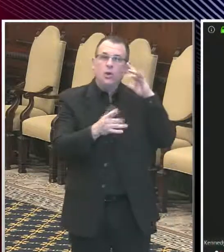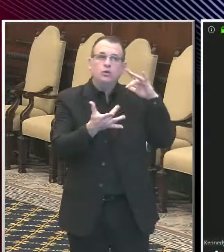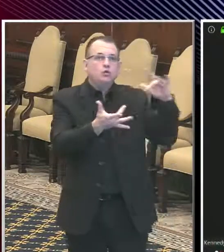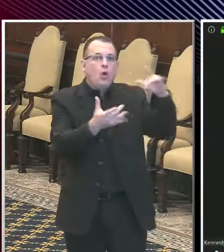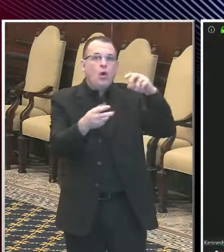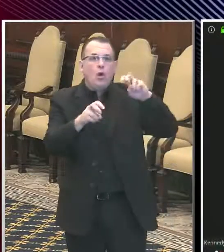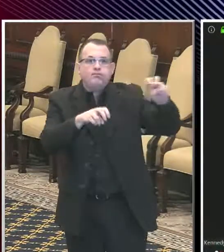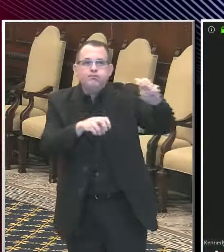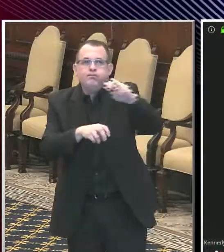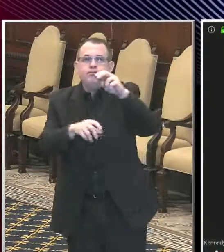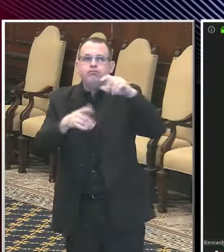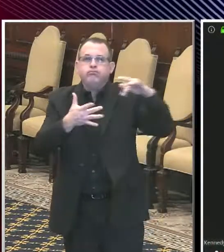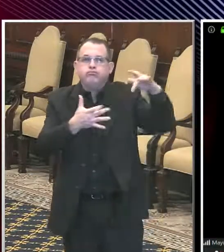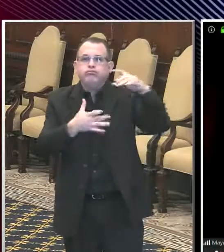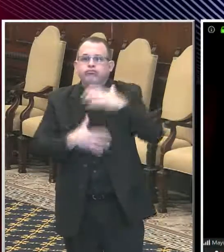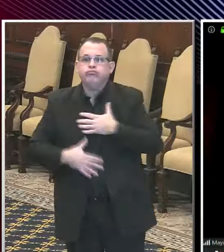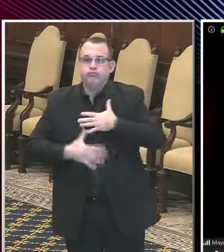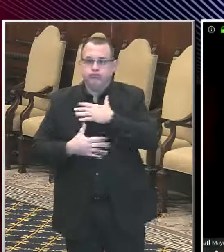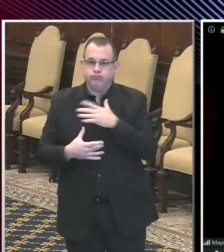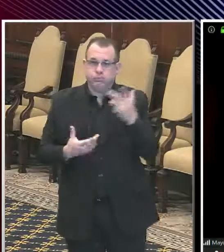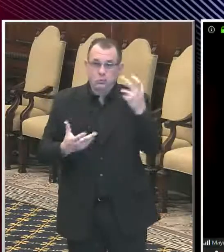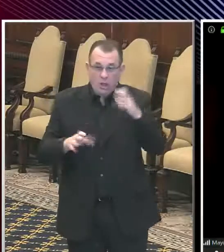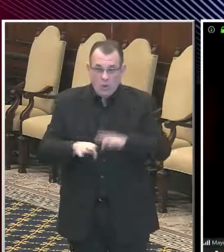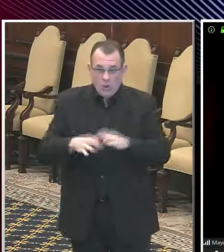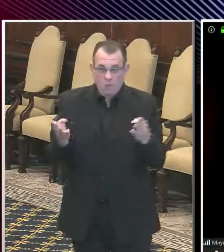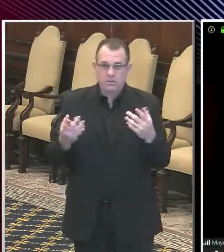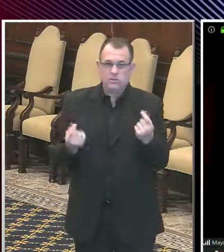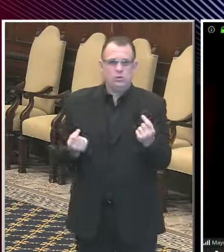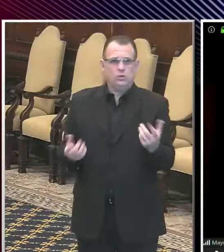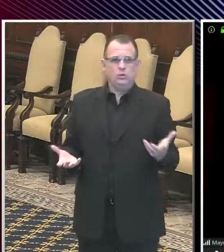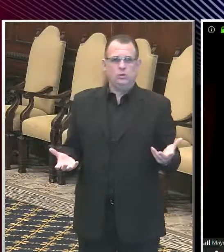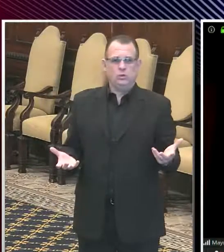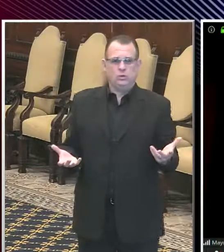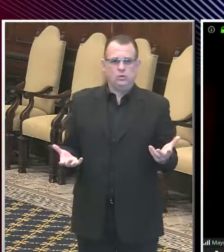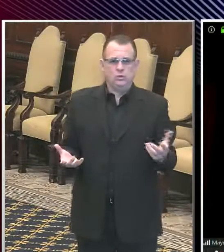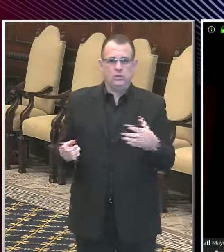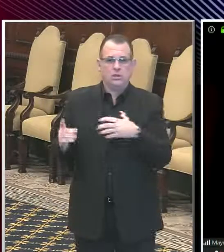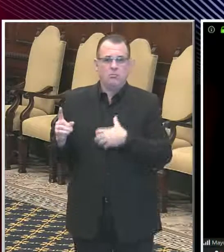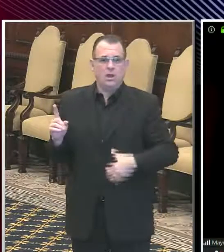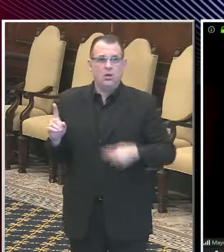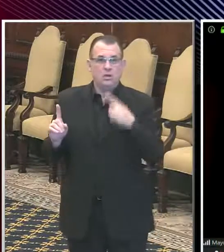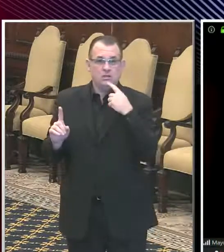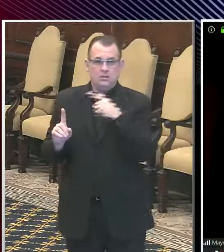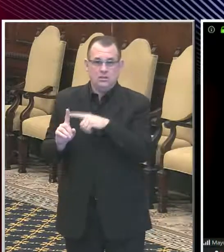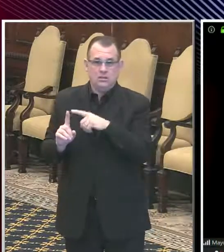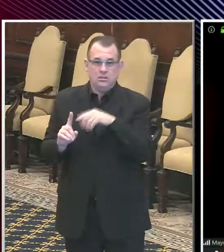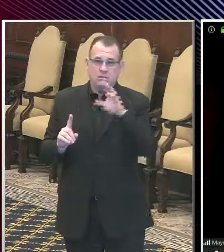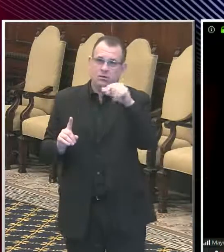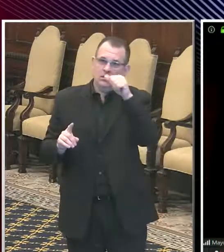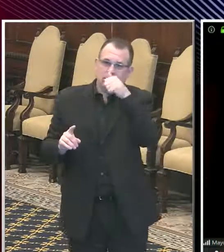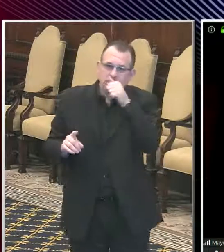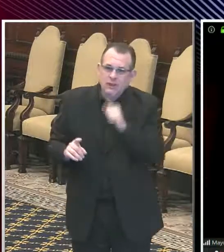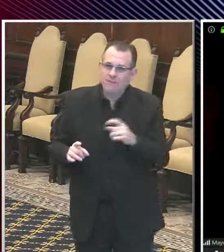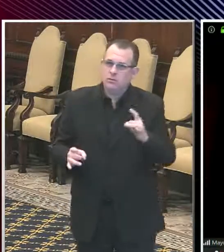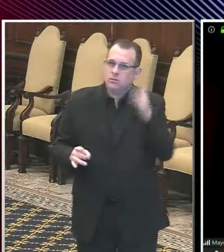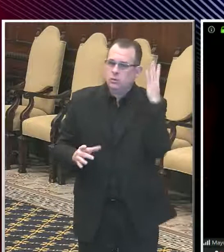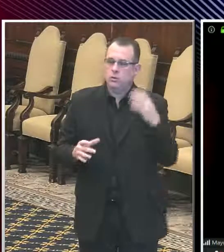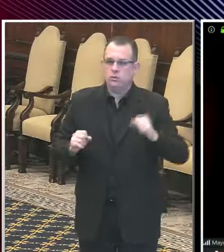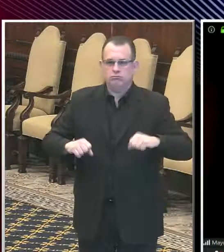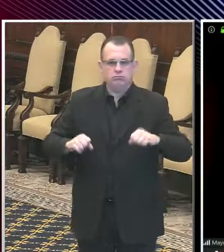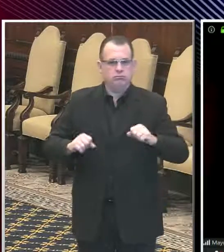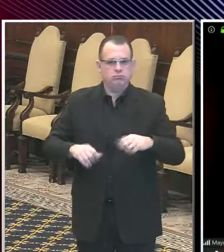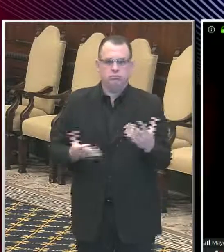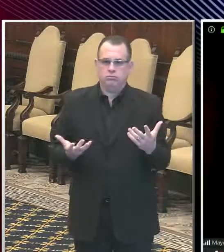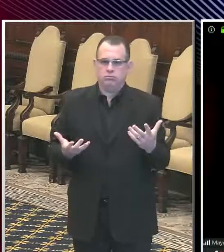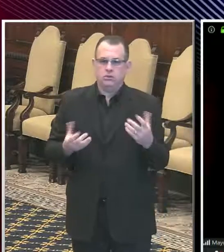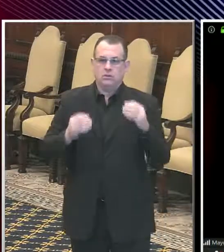to reopen? They're suffering and struggling like everyone else, probably even more so because no one's traveling, no one's flying,